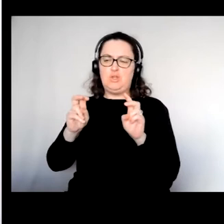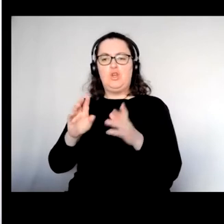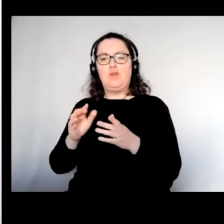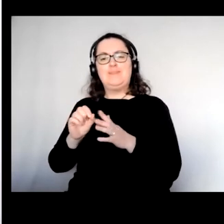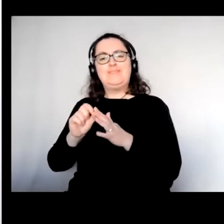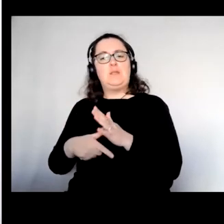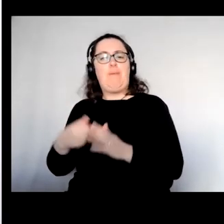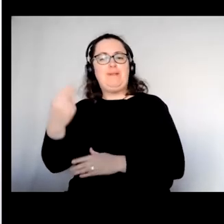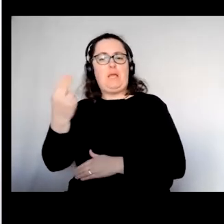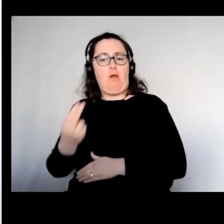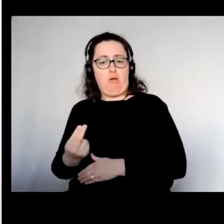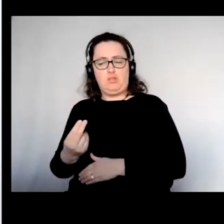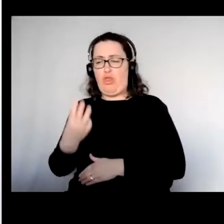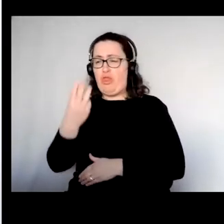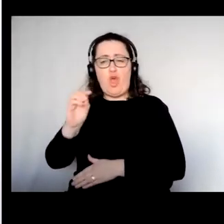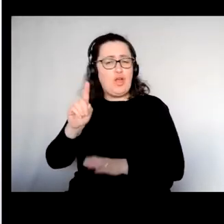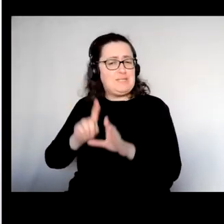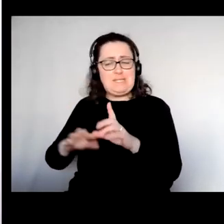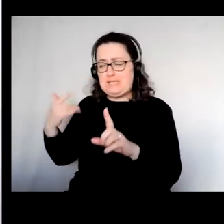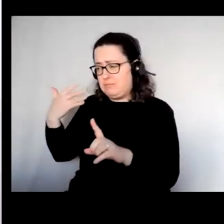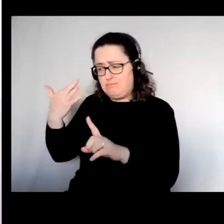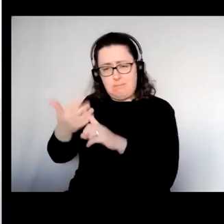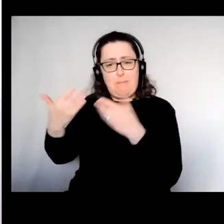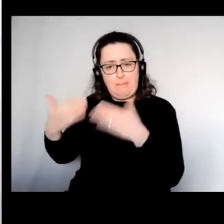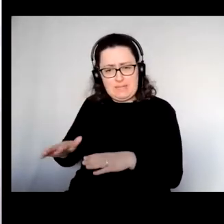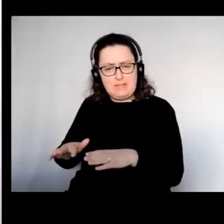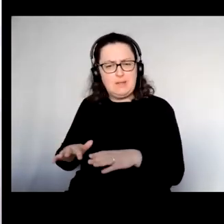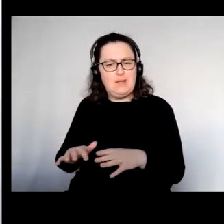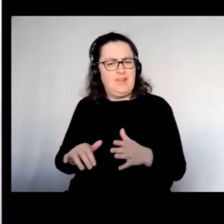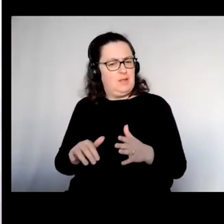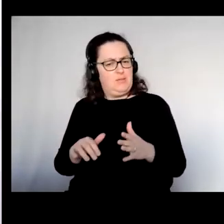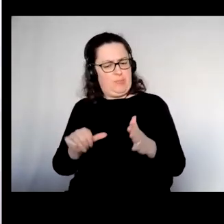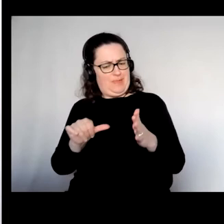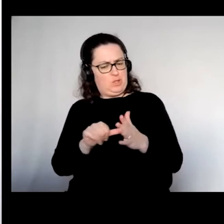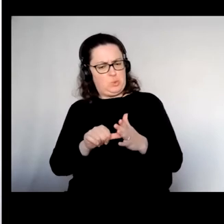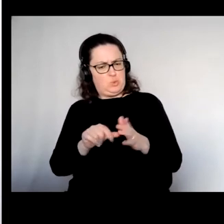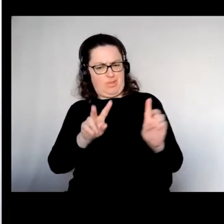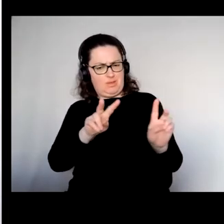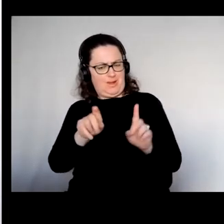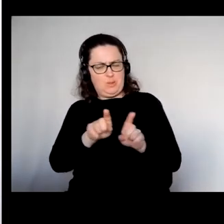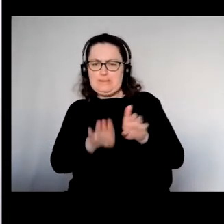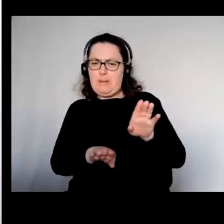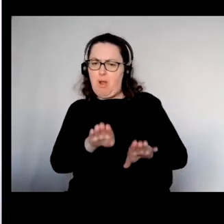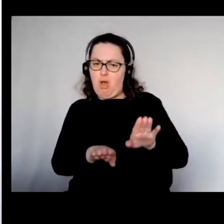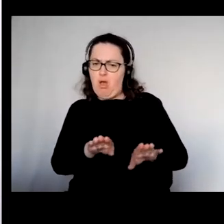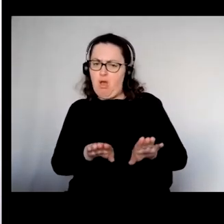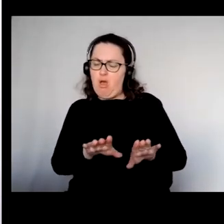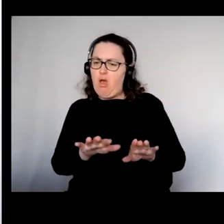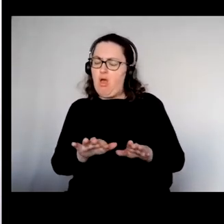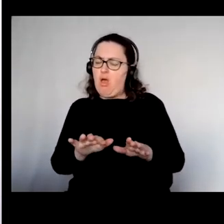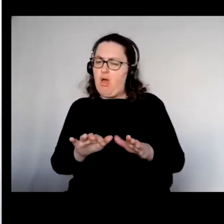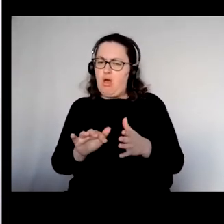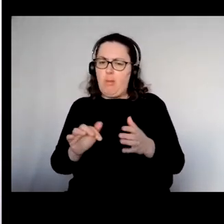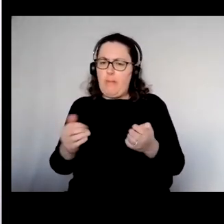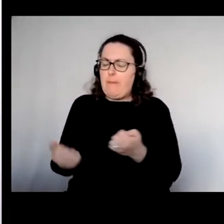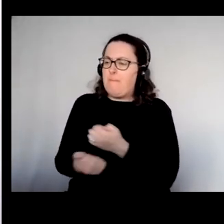around for over 30 years, and issues like the ones in this title are actually reflected in the content of often